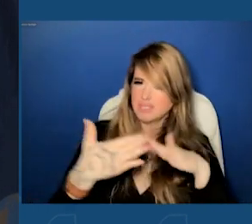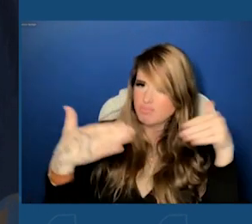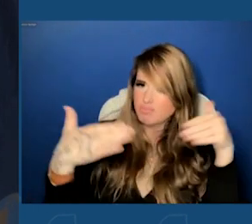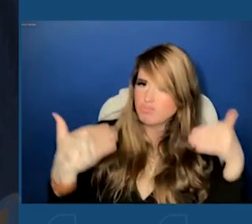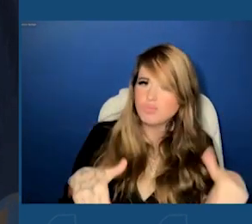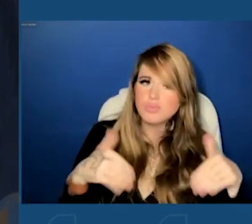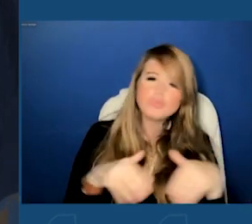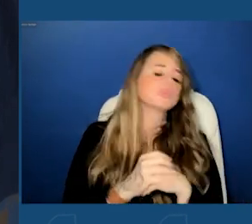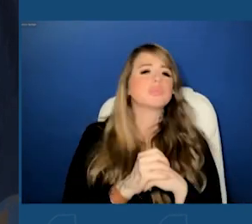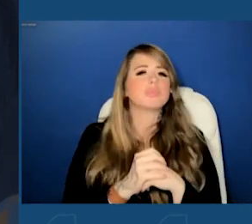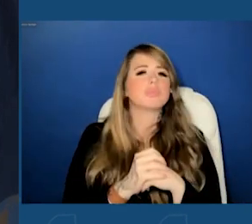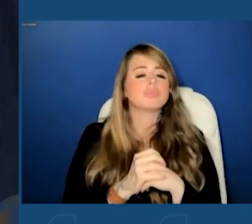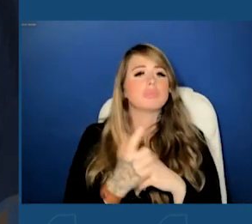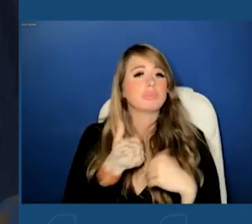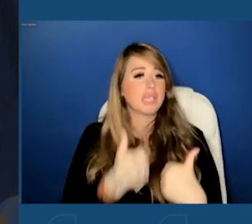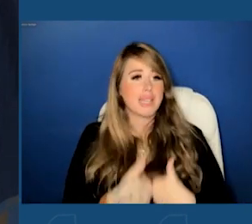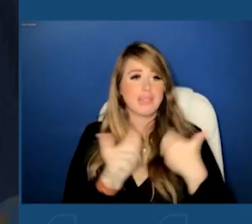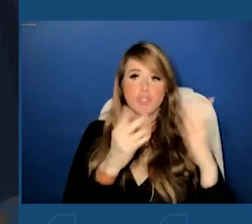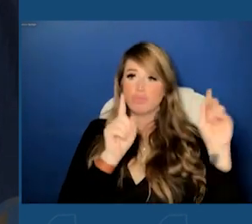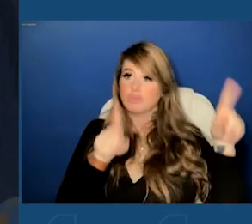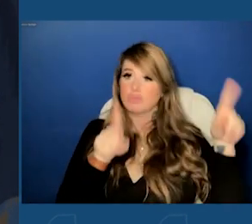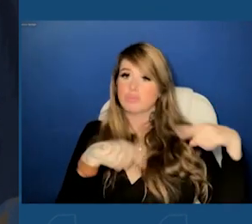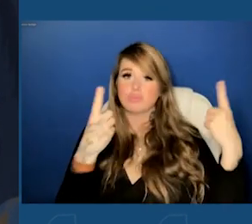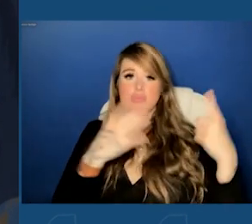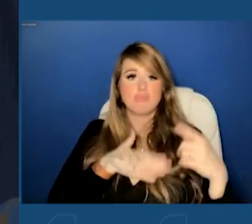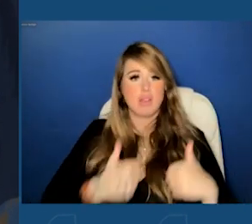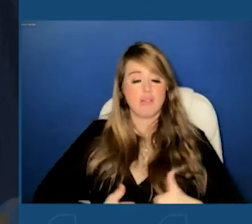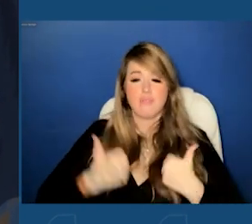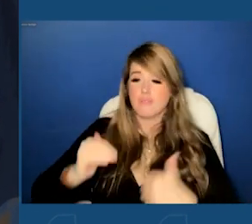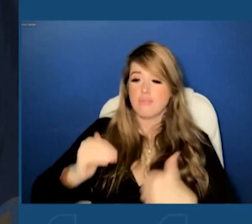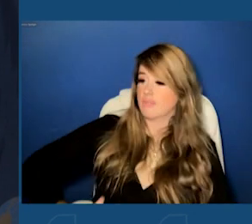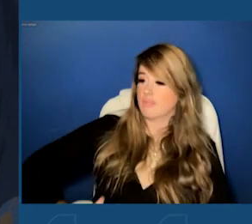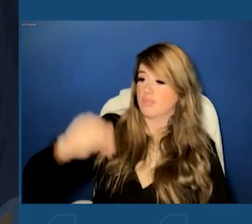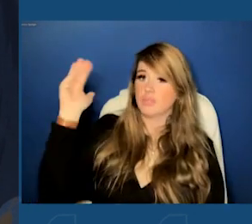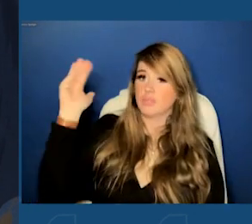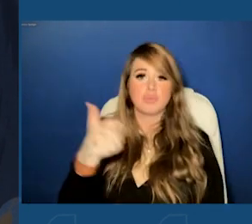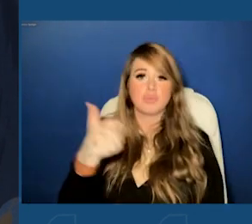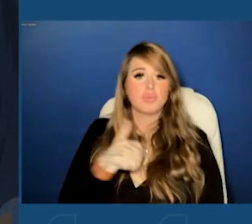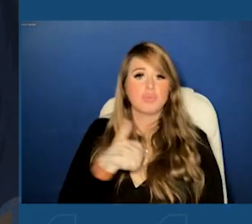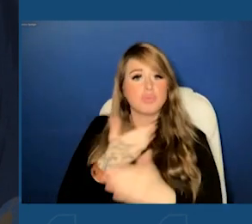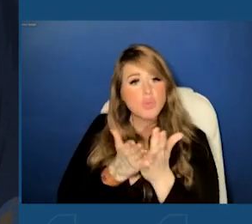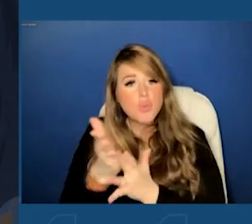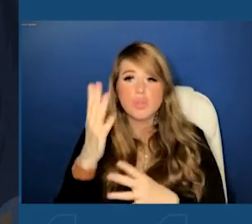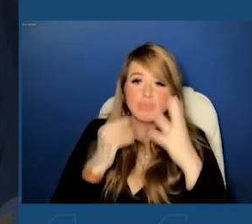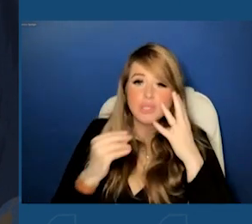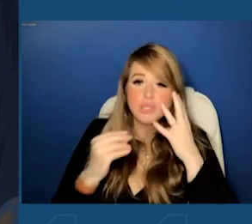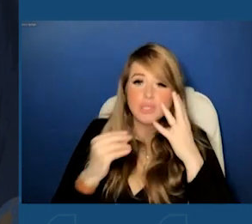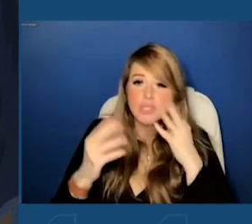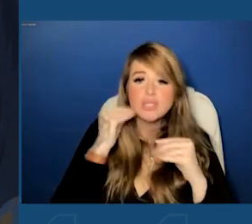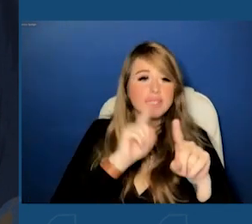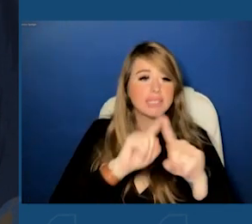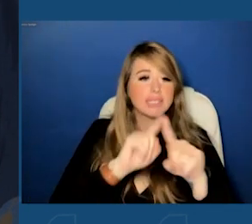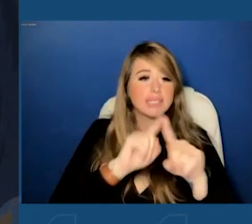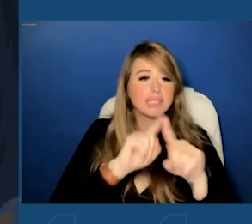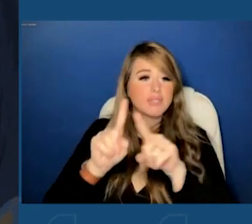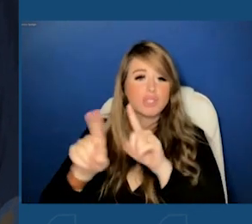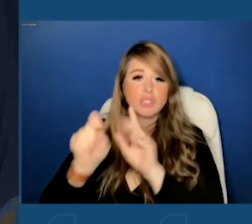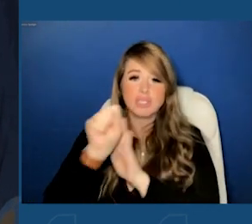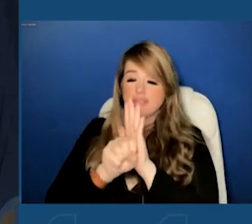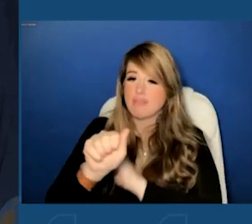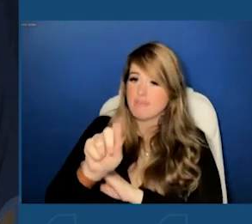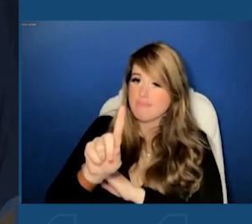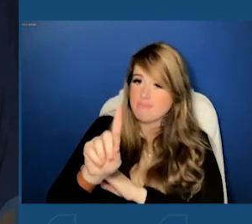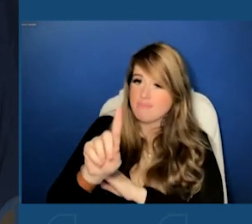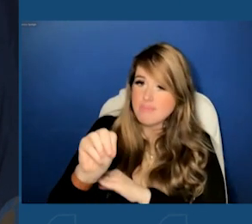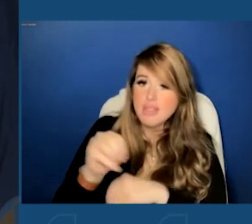I've lived here my whole life and have been through a number of state administrations that stay committed,